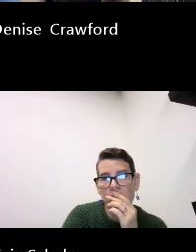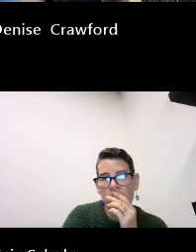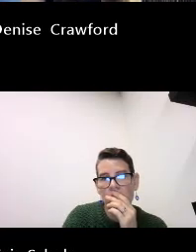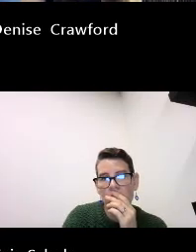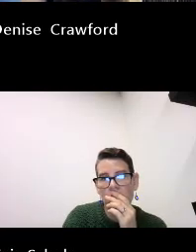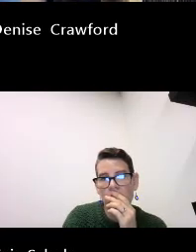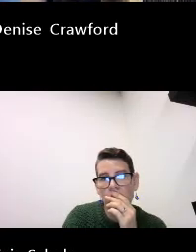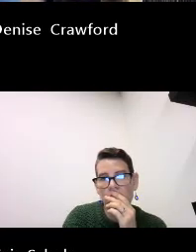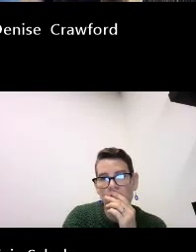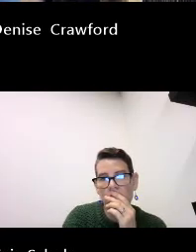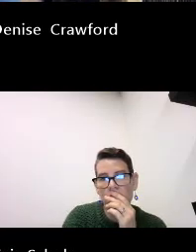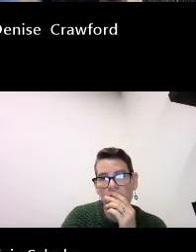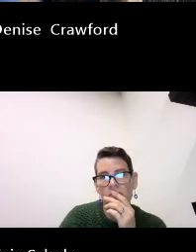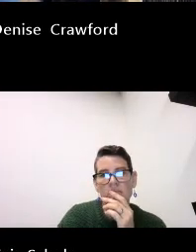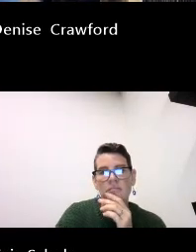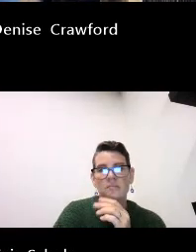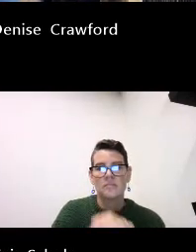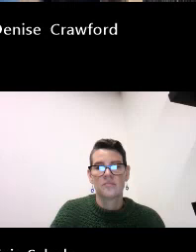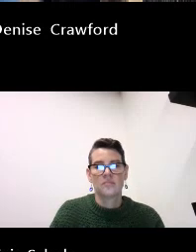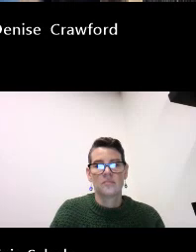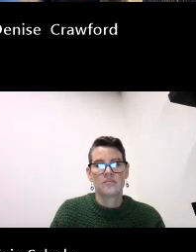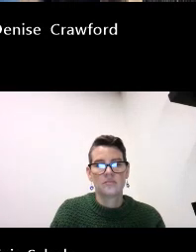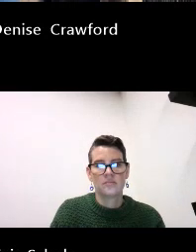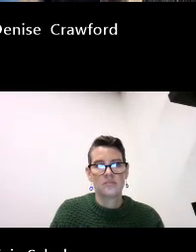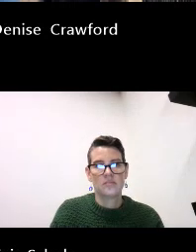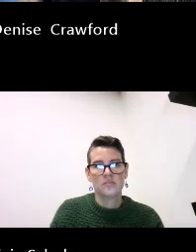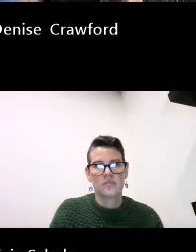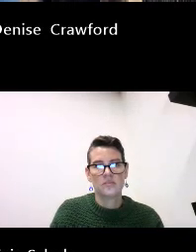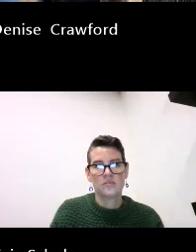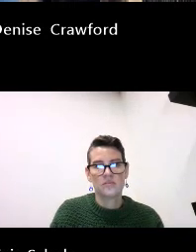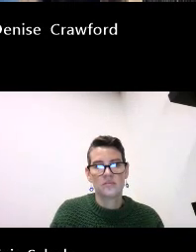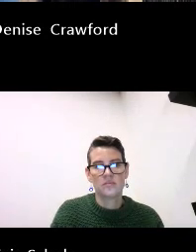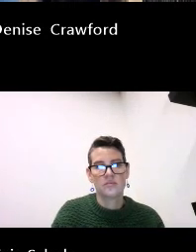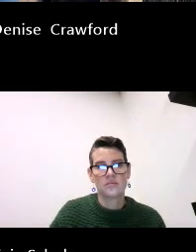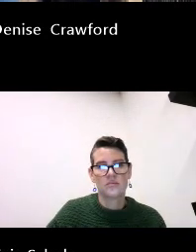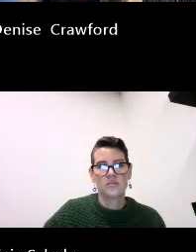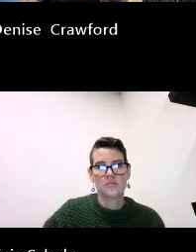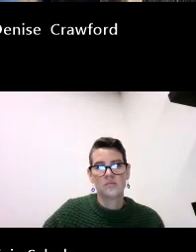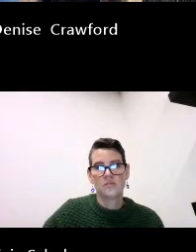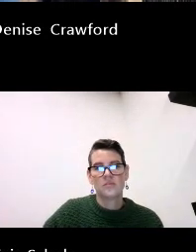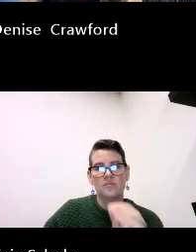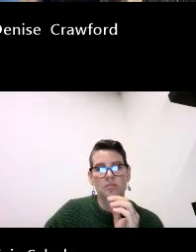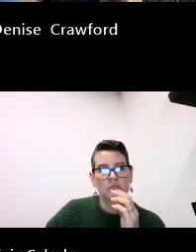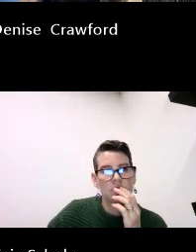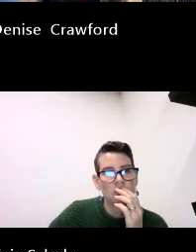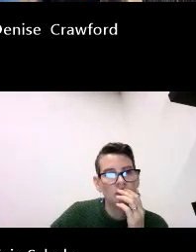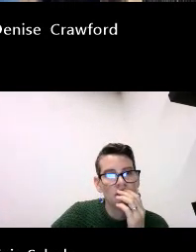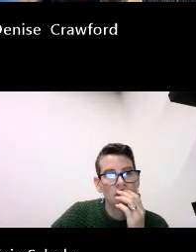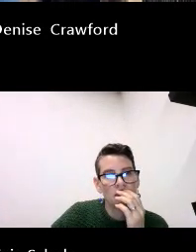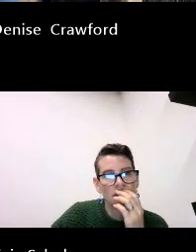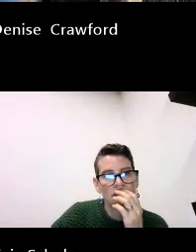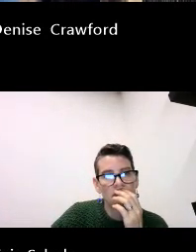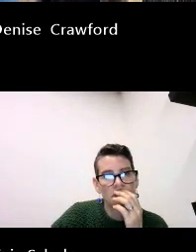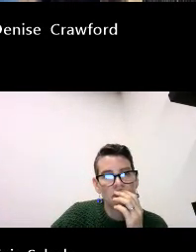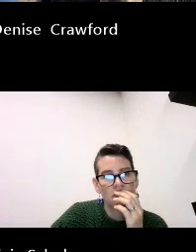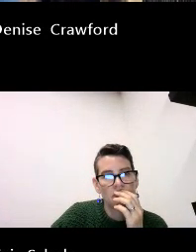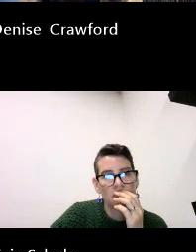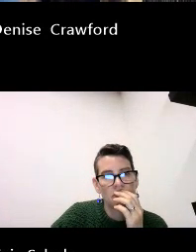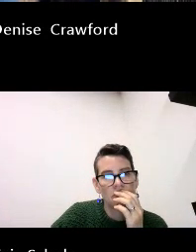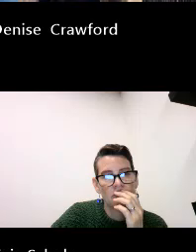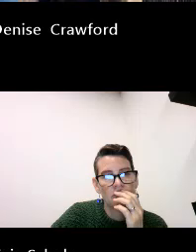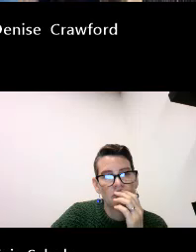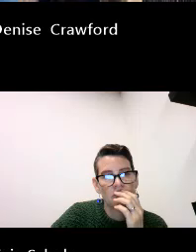the development of electronic health records, this has become less of an issue in progress notes, because